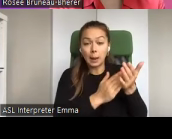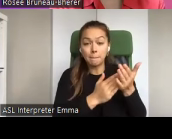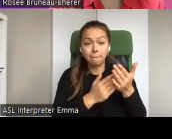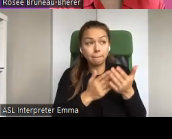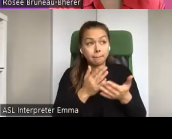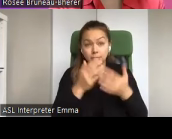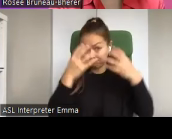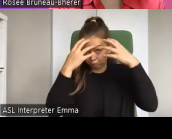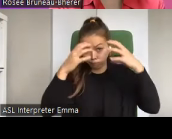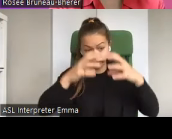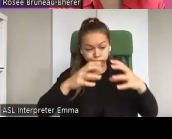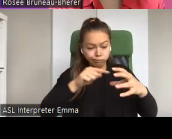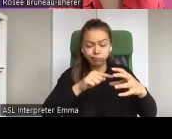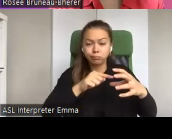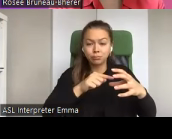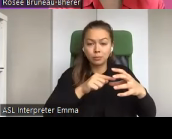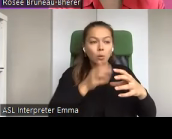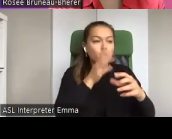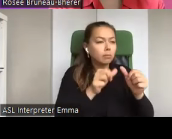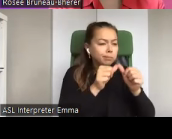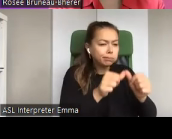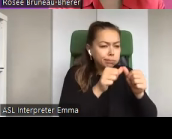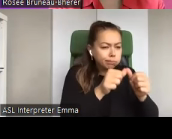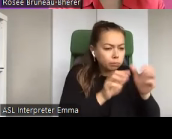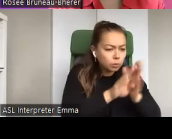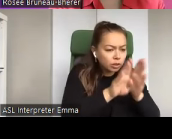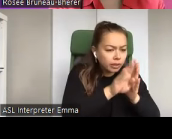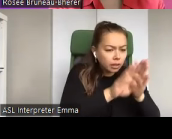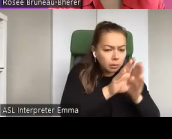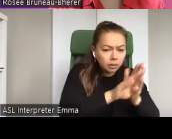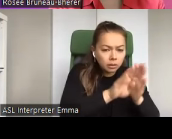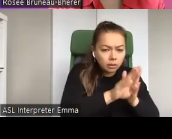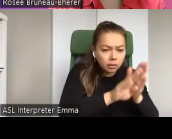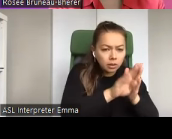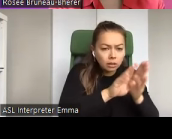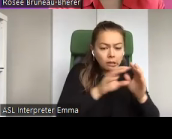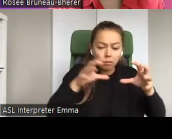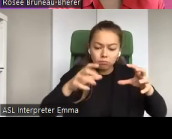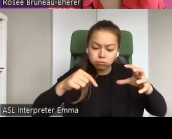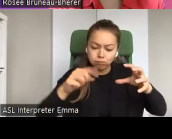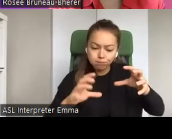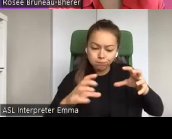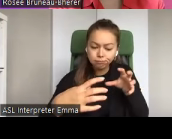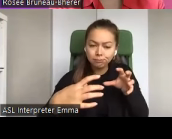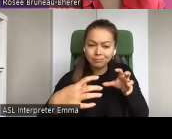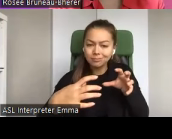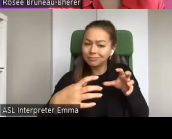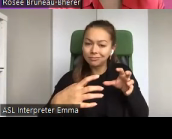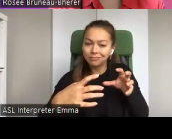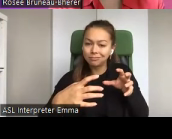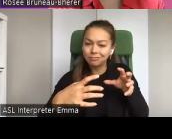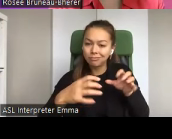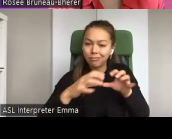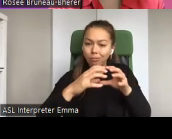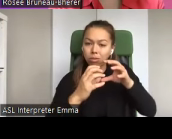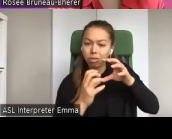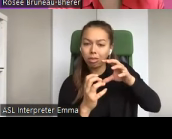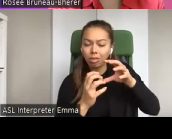a development phase instead of developing and optimizing fully. There is also some